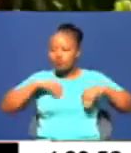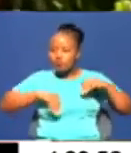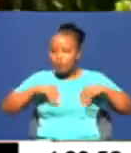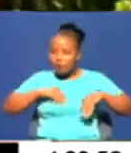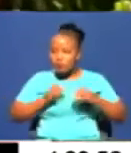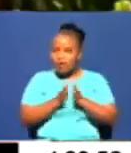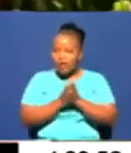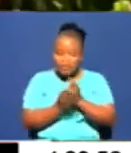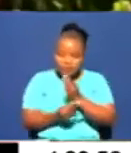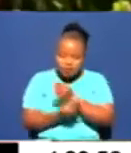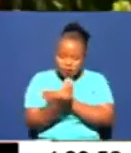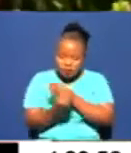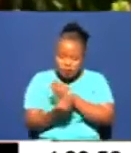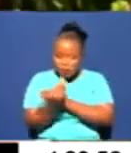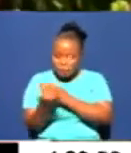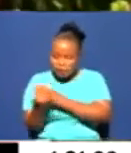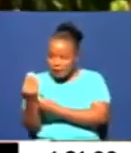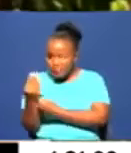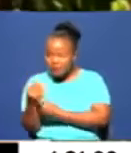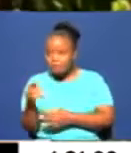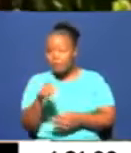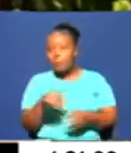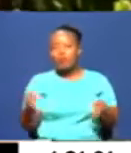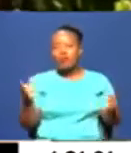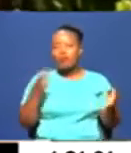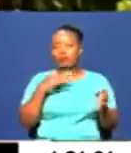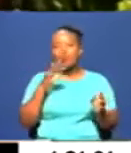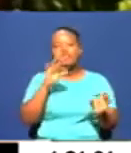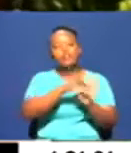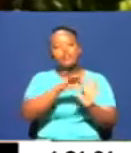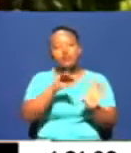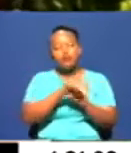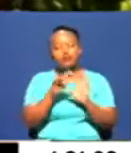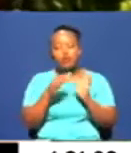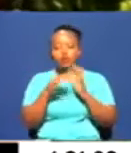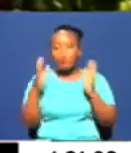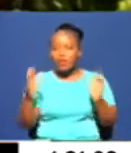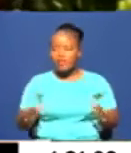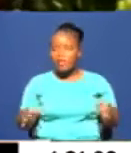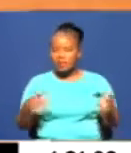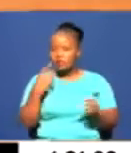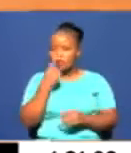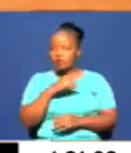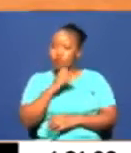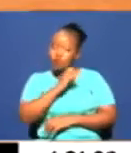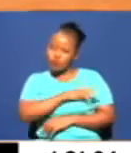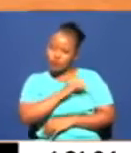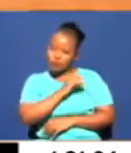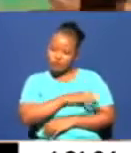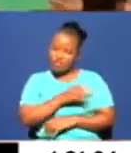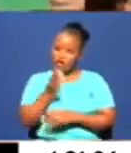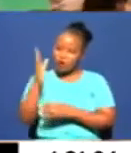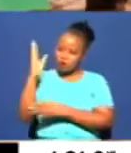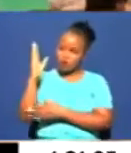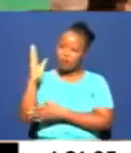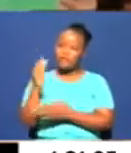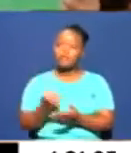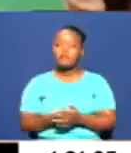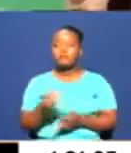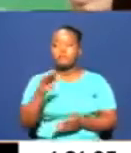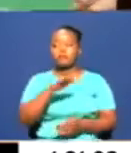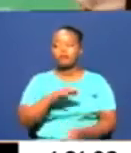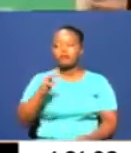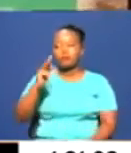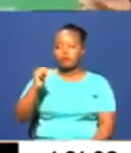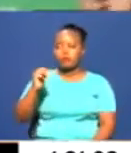Tena tukaweze kuwachagua viongozi wale ambao wanaogopa ama wanamuogopa Mungu. In Mandera, the